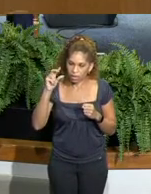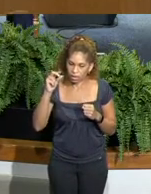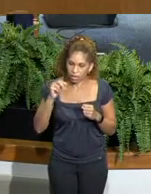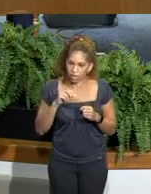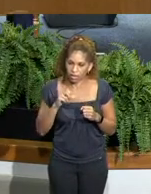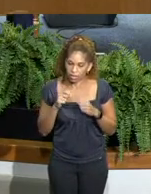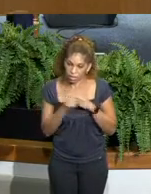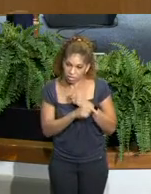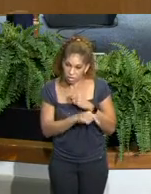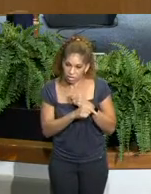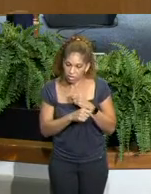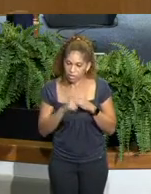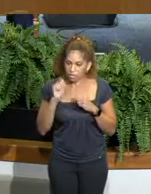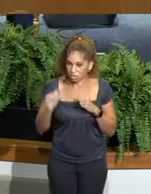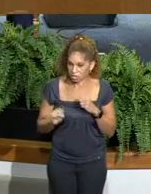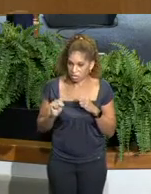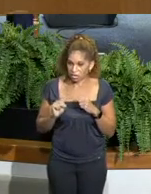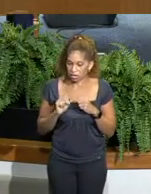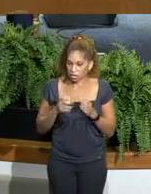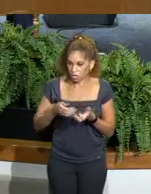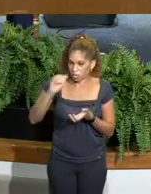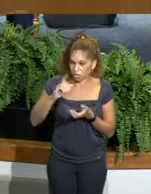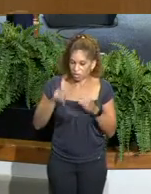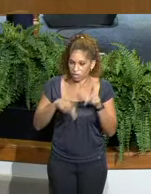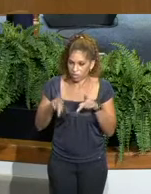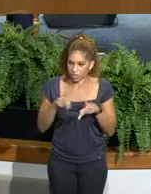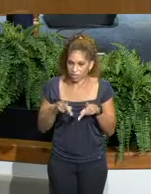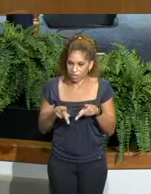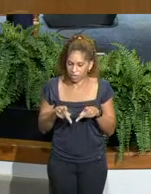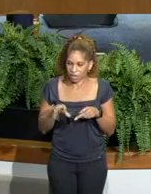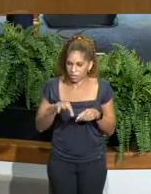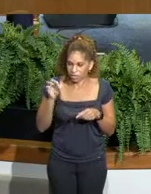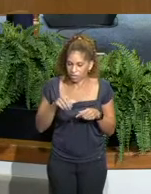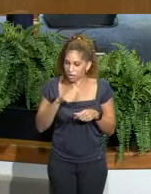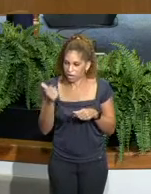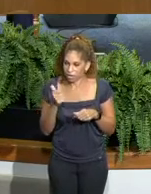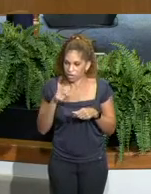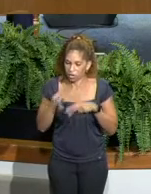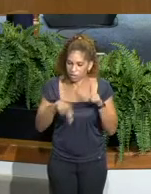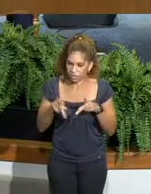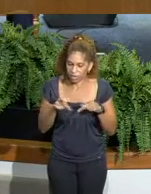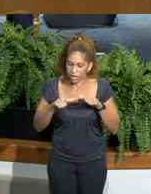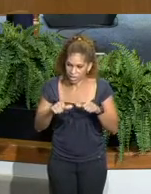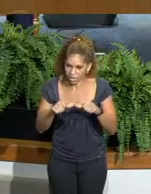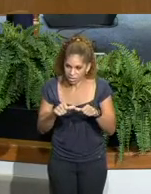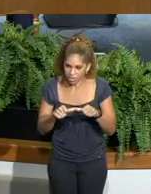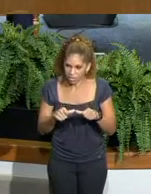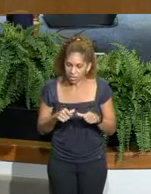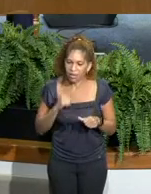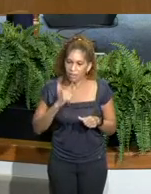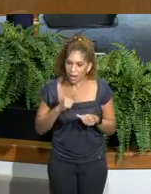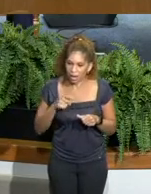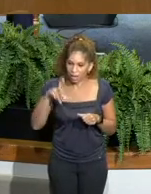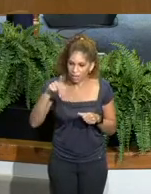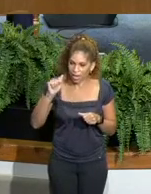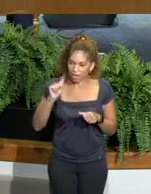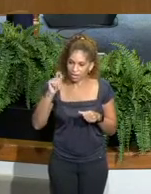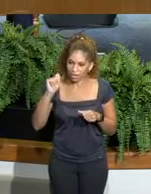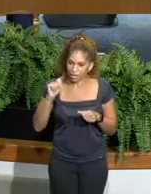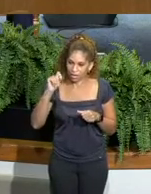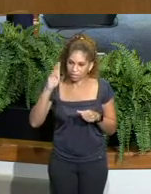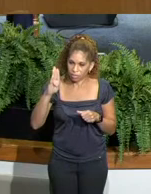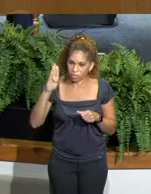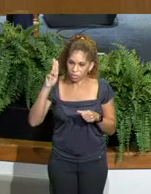strategy. It was developed by Kevin Phillips and Lee Atwater. It was picked up by others and continued by Pat Buchanan. And the latest one